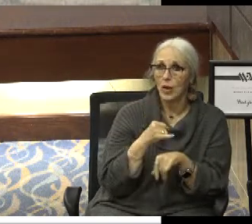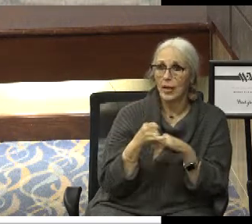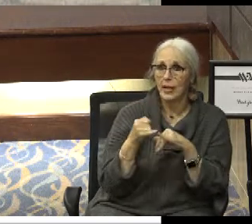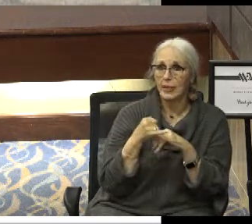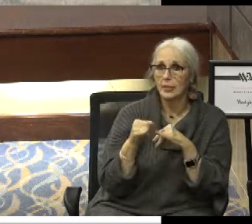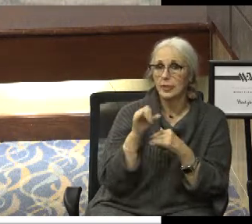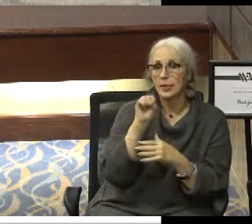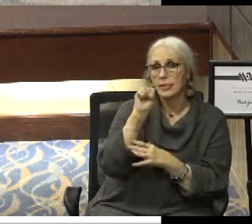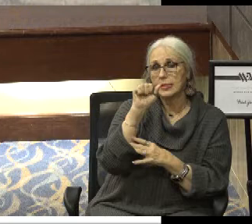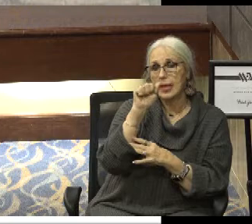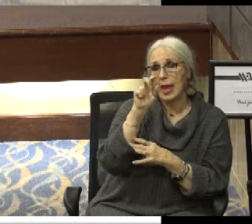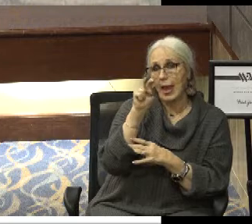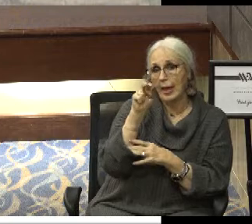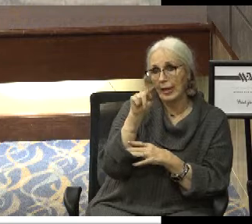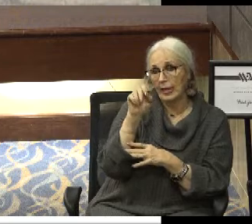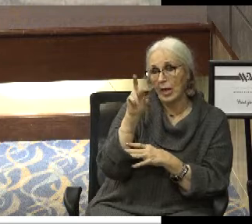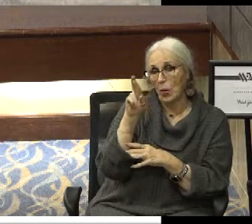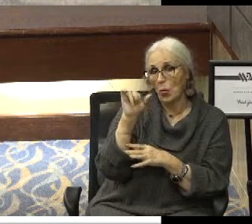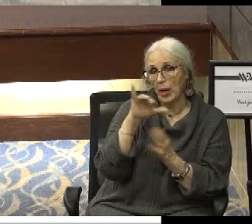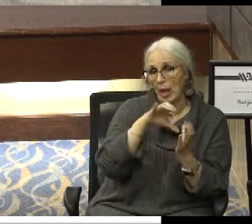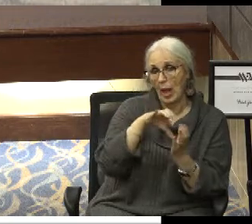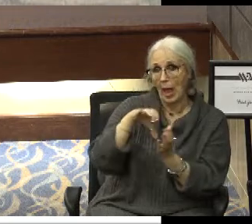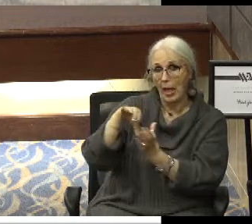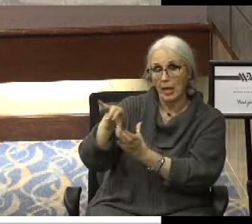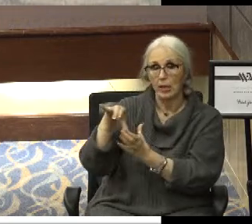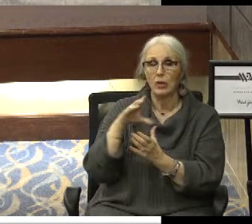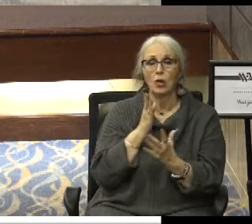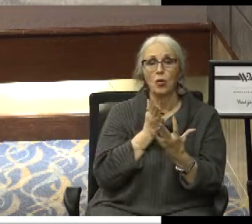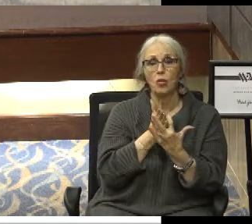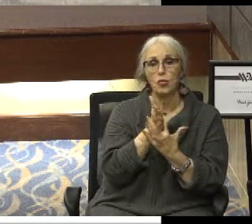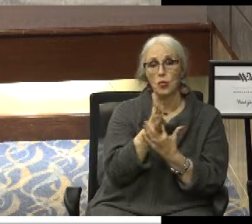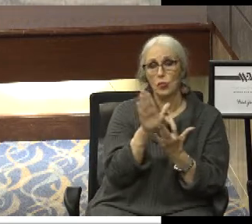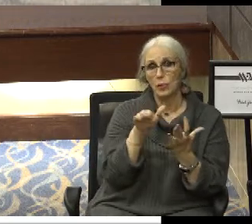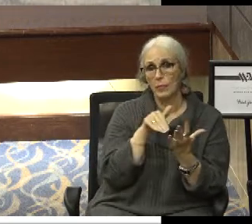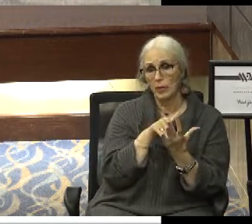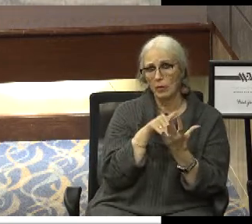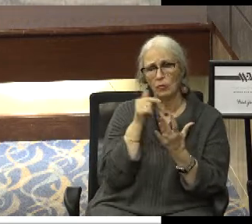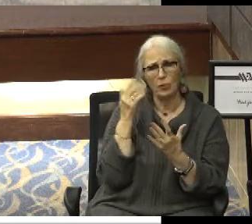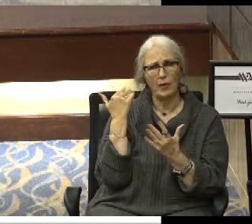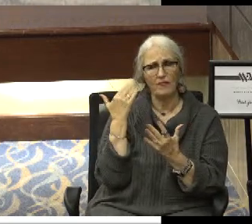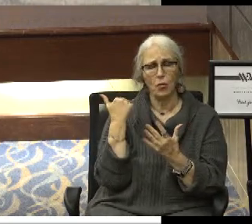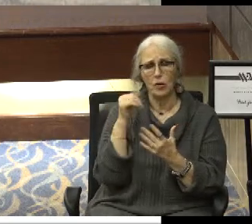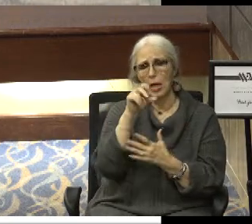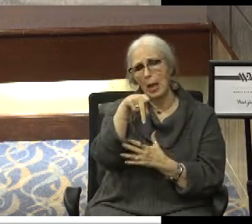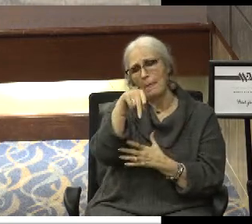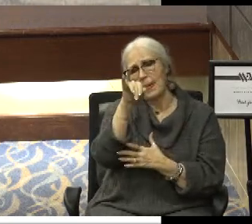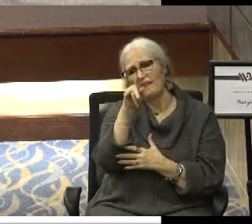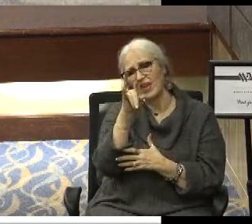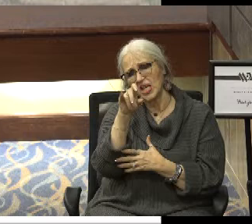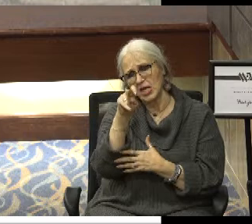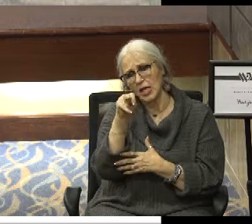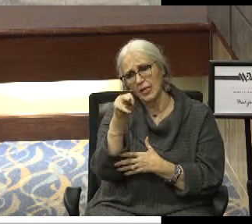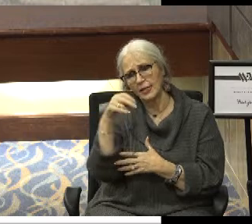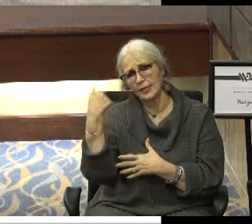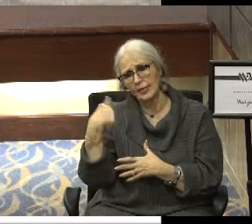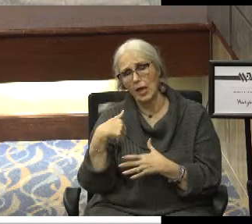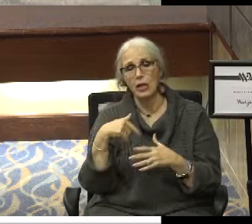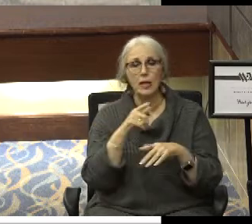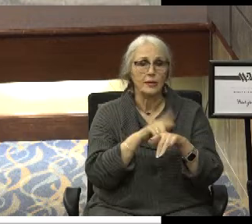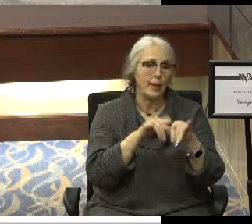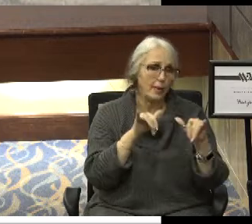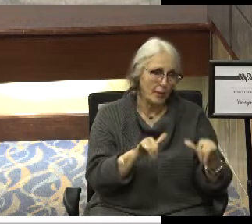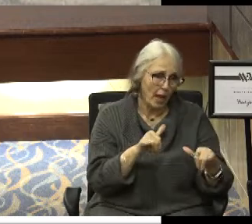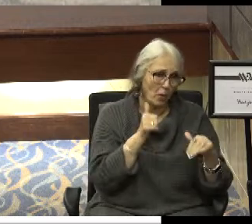sanitary line that went through the middle of what is now the pavilion site, hopefully now the pavilion site. So while we were under